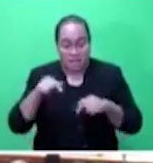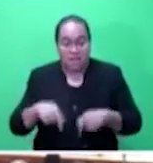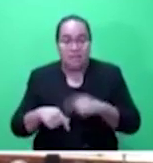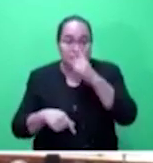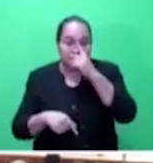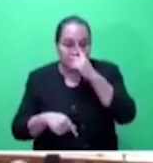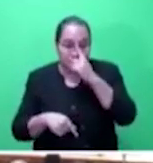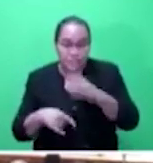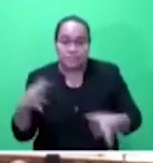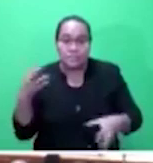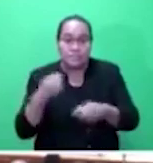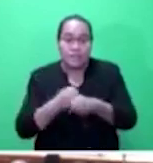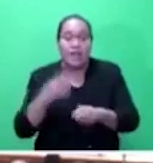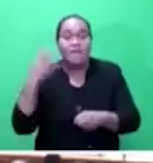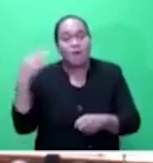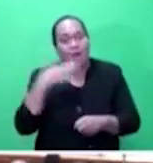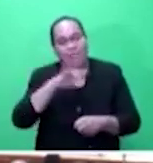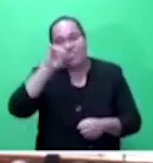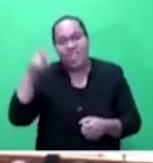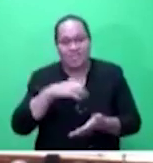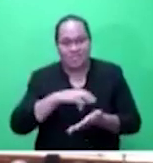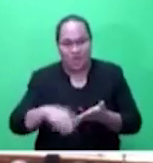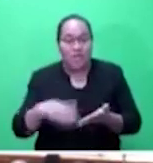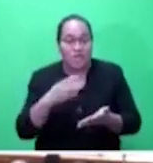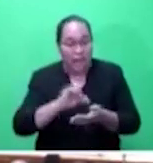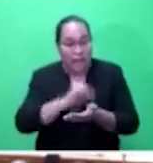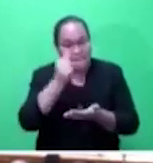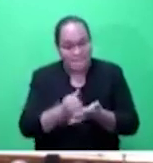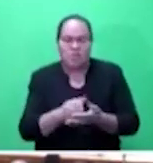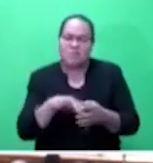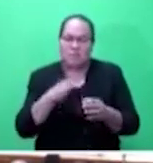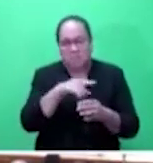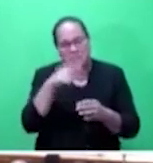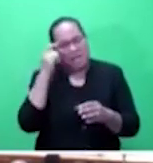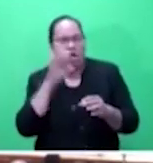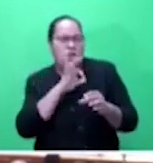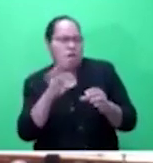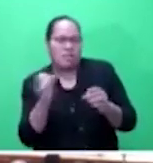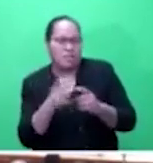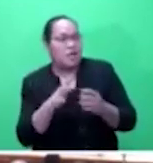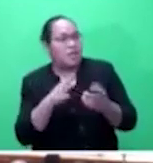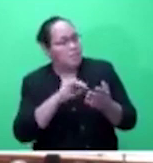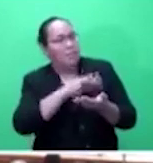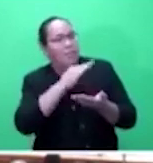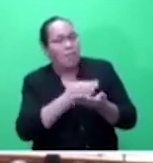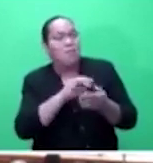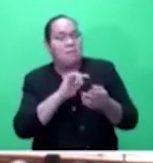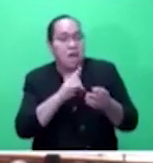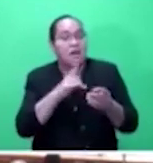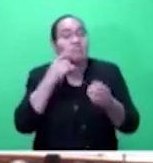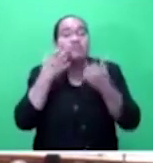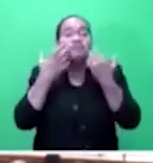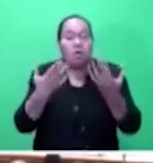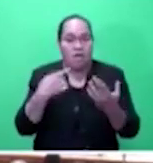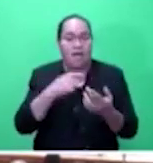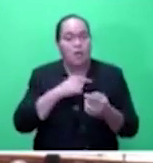to around $400,000, an amount that may not seem monumental, but more importantly, Mr. Speaker, sir, shows that we lead